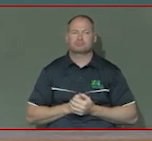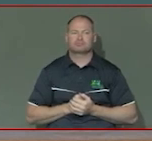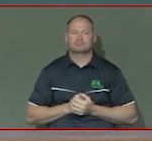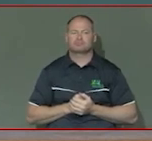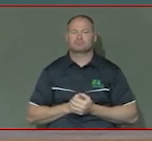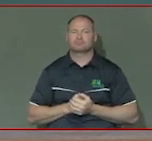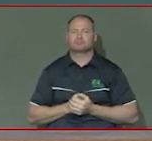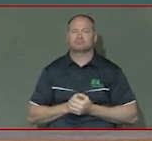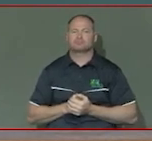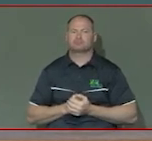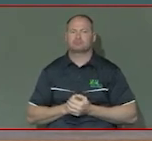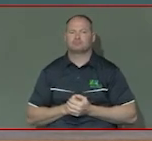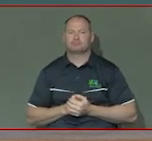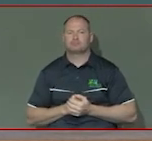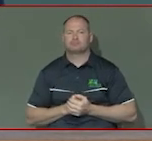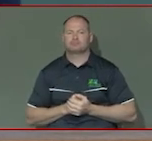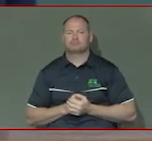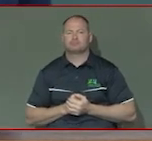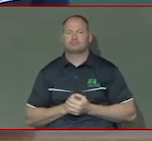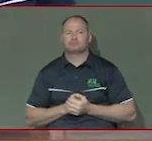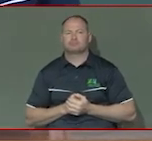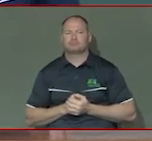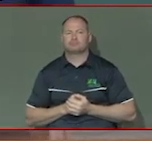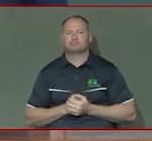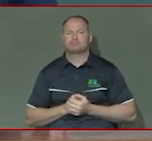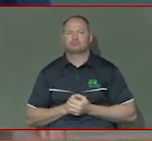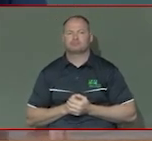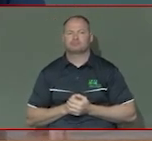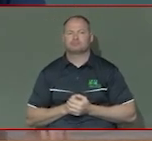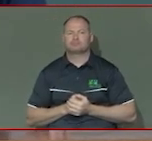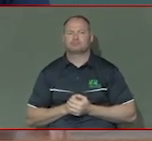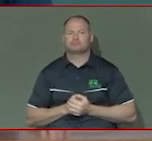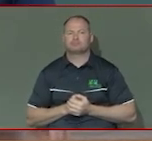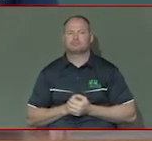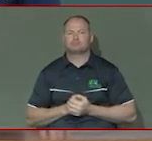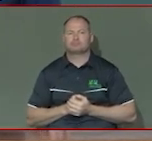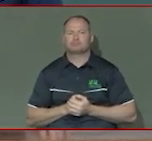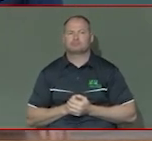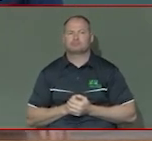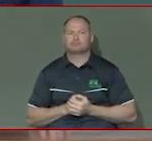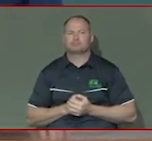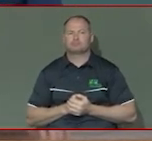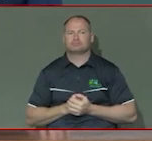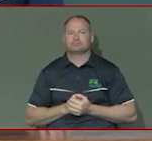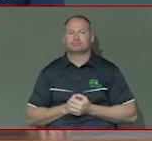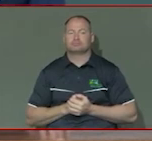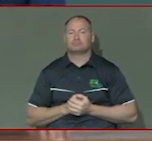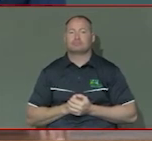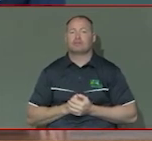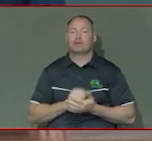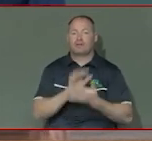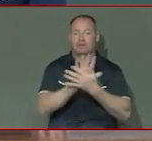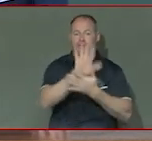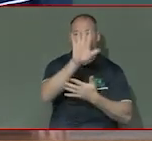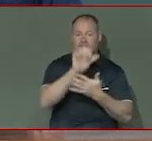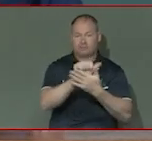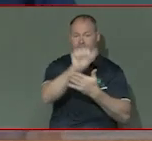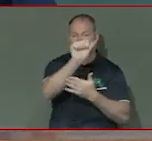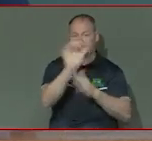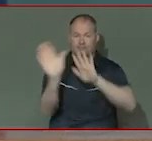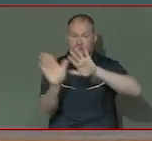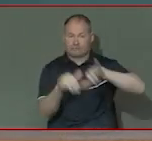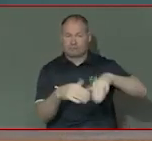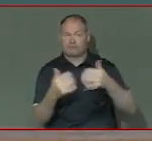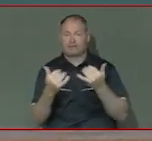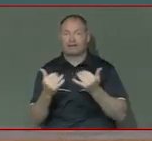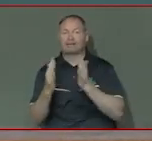Now we look at number, I'm first going to leave out 15 and 16, I'll come back to them. Number 10